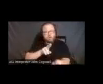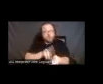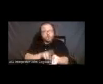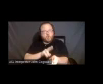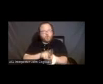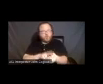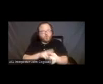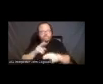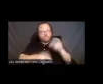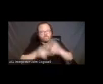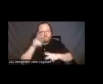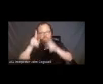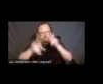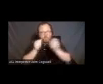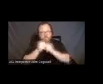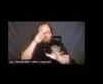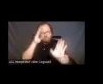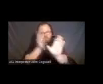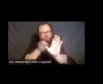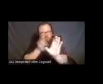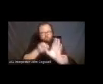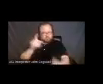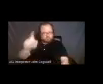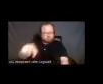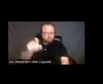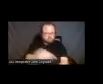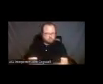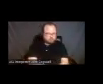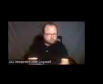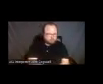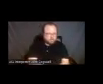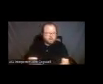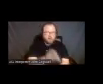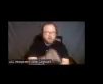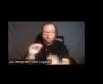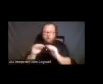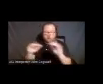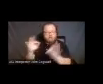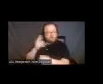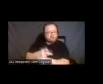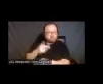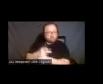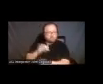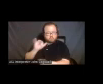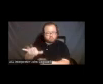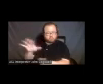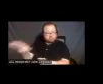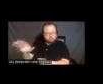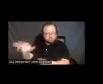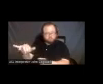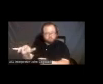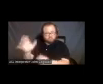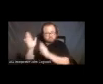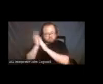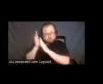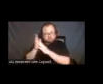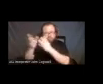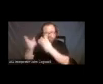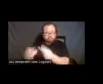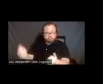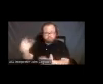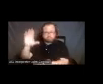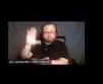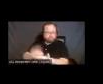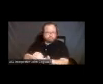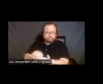for folks with psychiatric needs. That level of care, those beds have depleted over